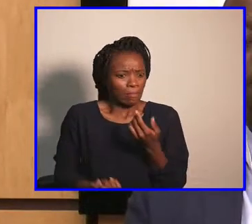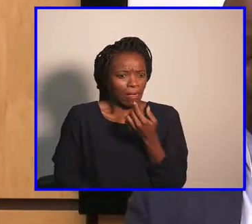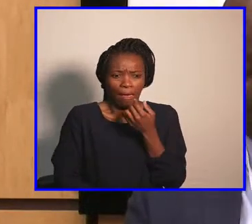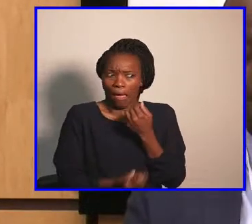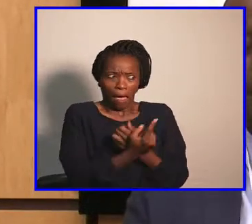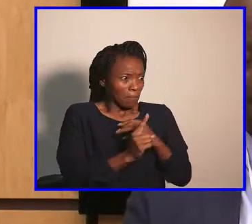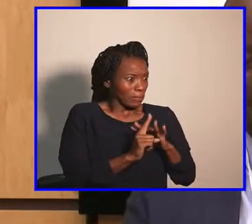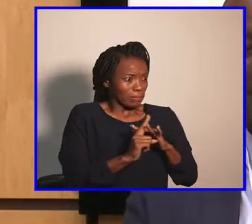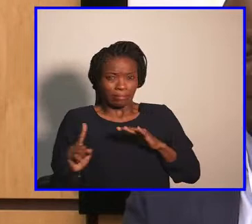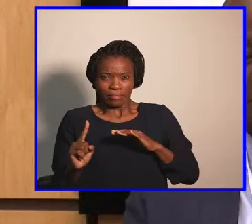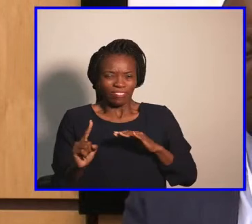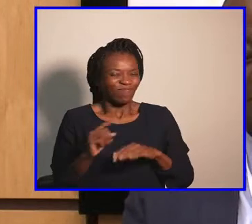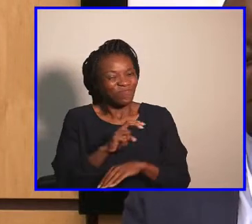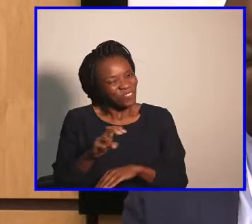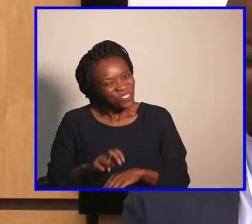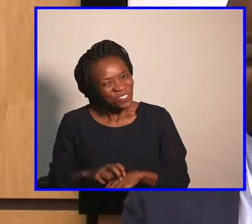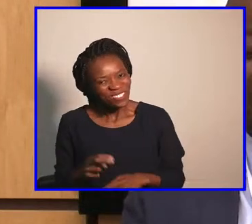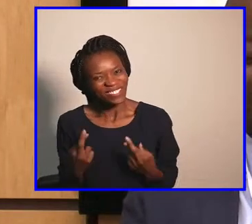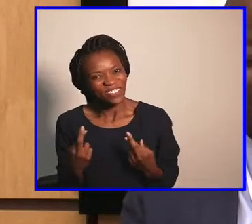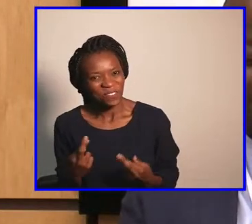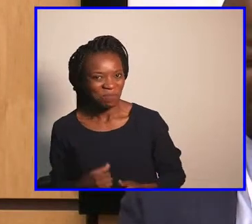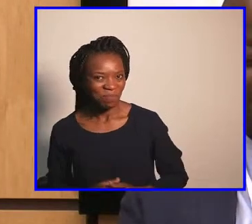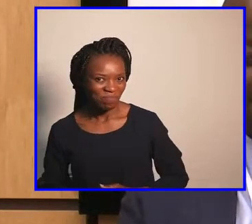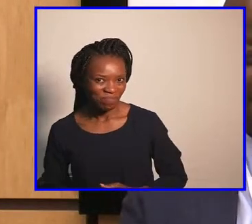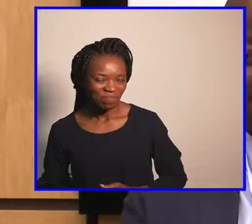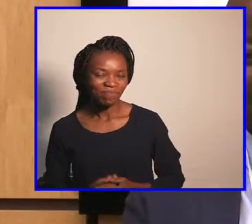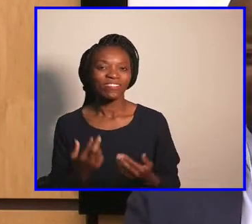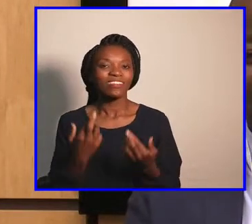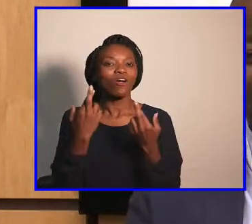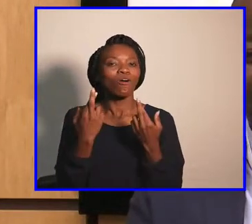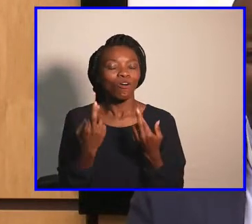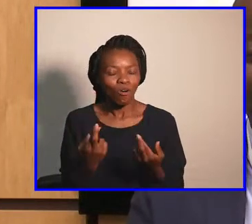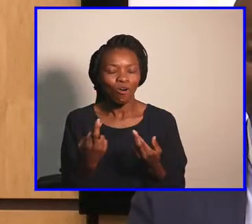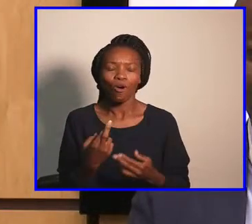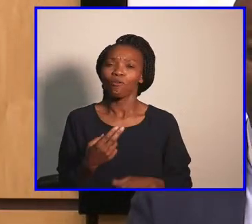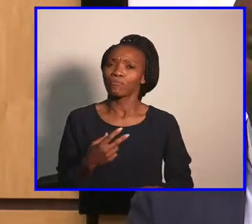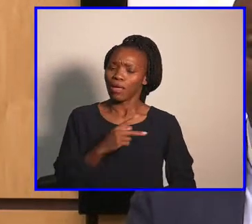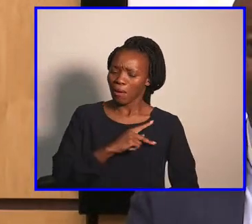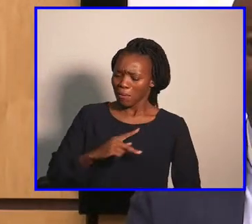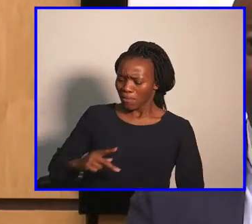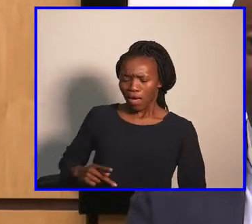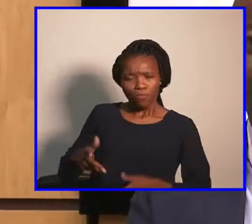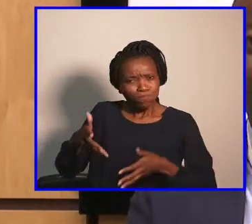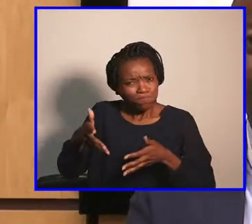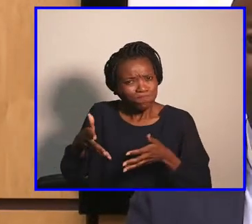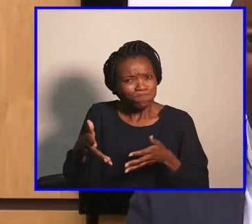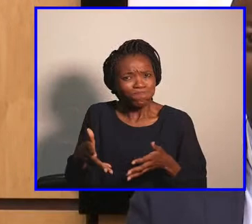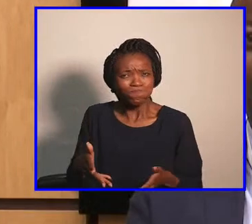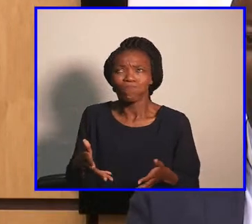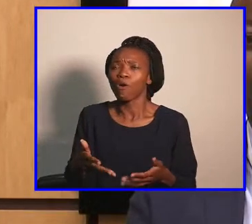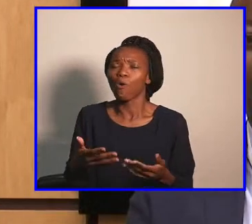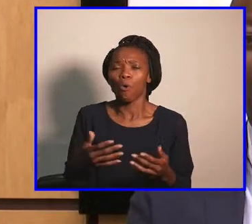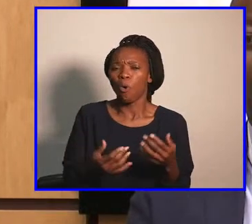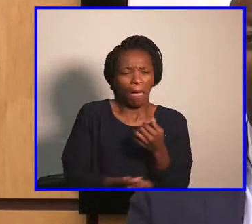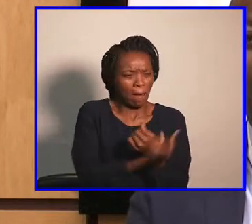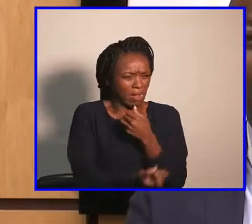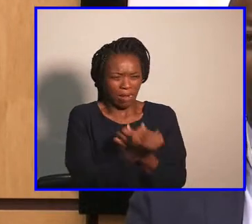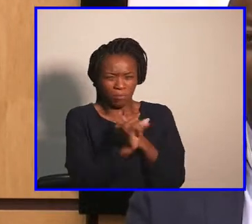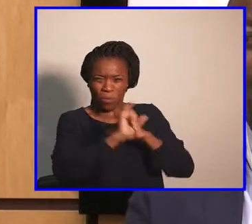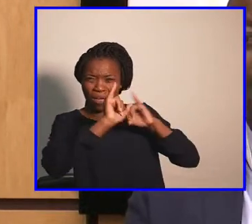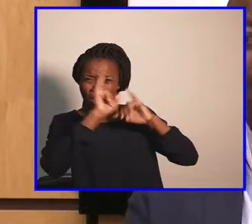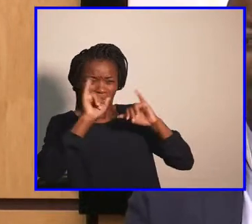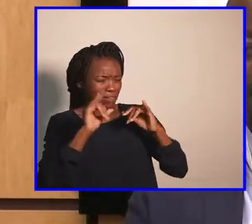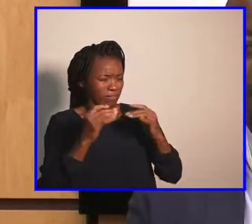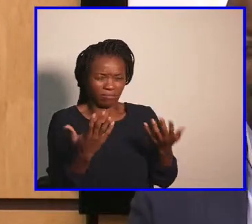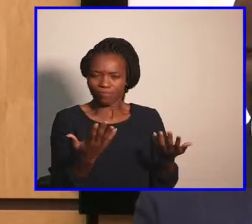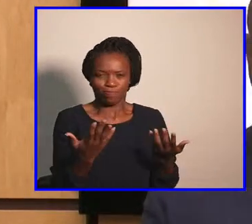to evacuate the building. I hope we'll have an incident-free event, and I wish all of us good